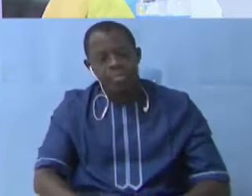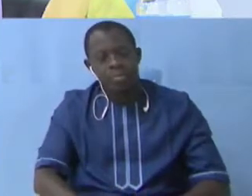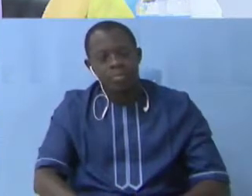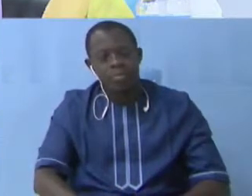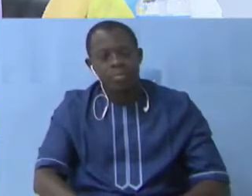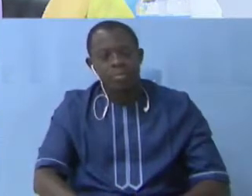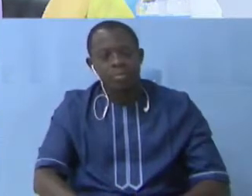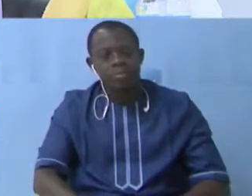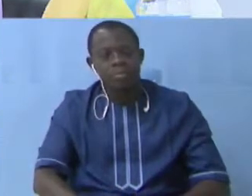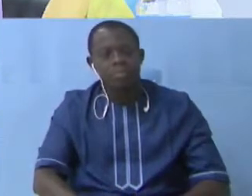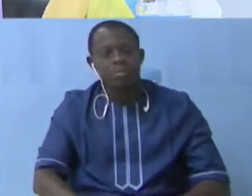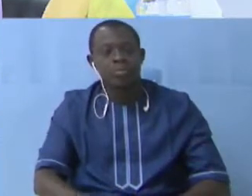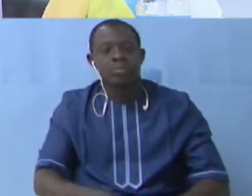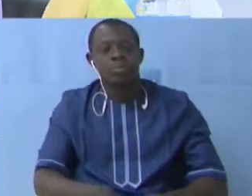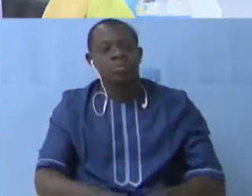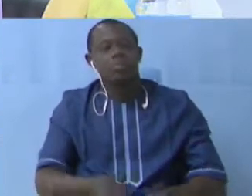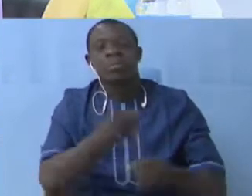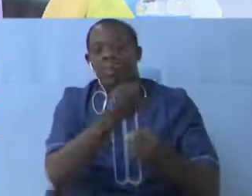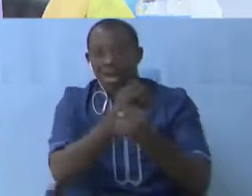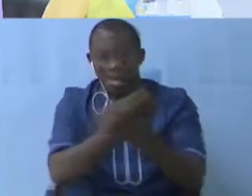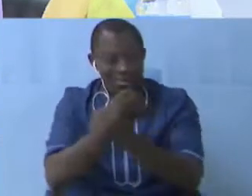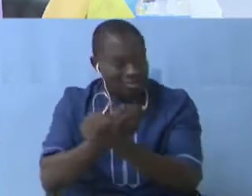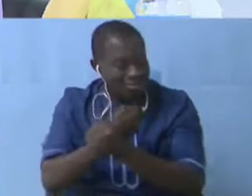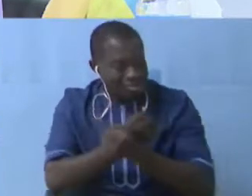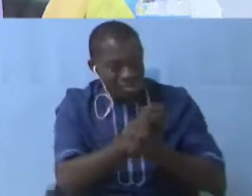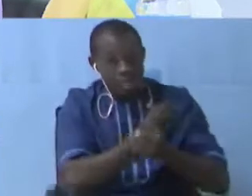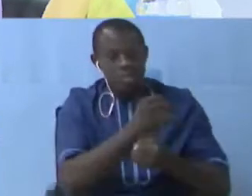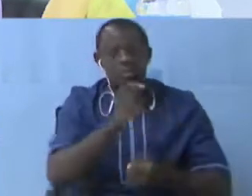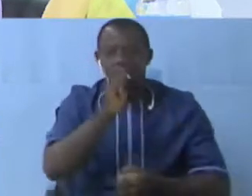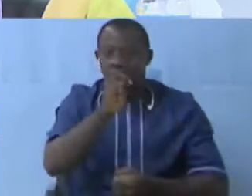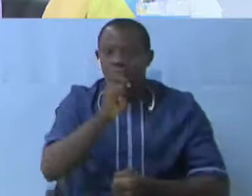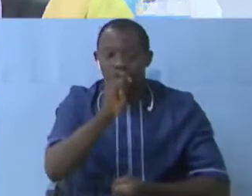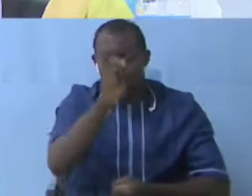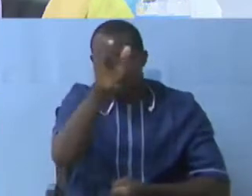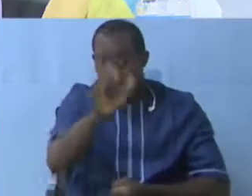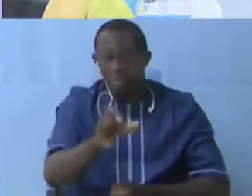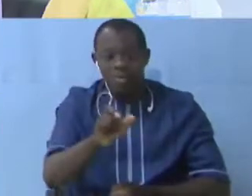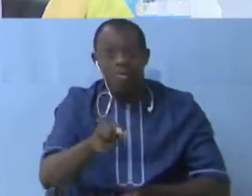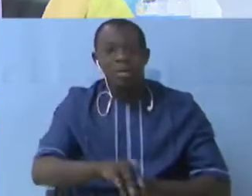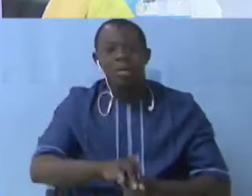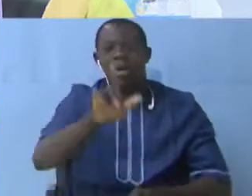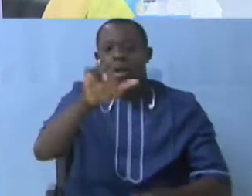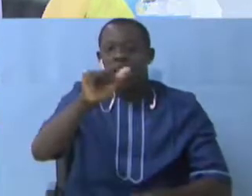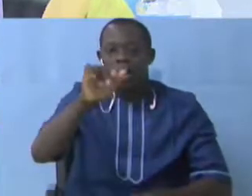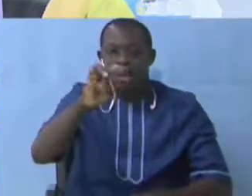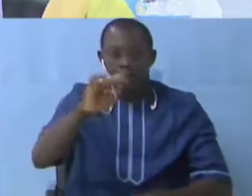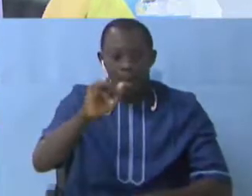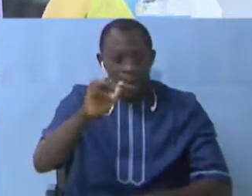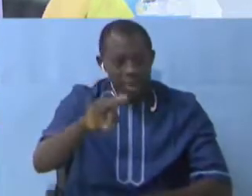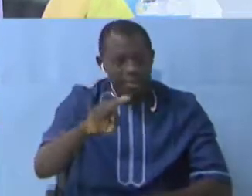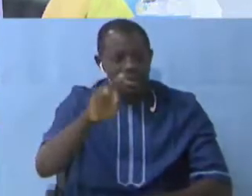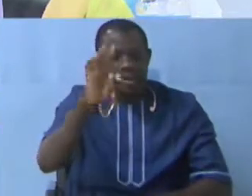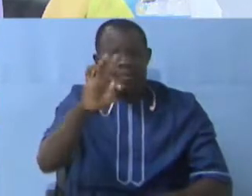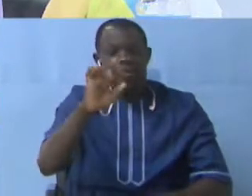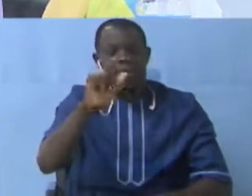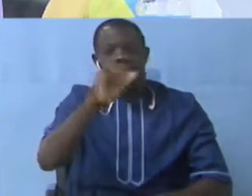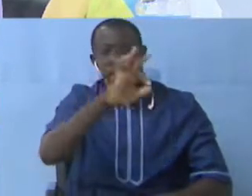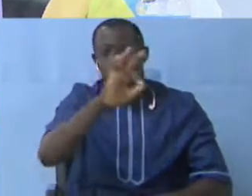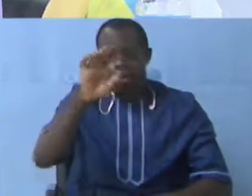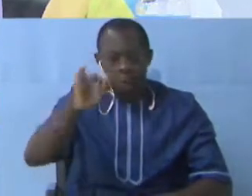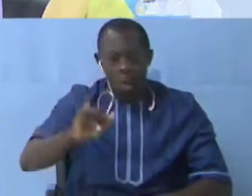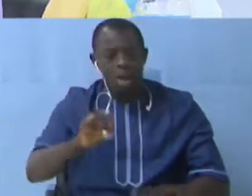They've arrested journalists such as Madi Cissé, Lamin Fati, and after that they continue to